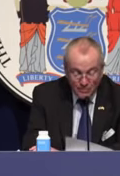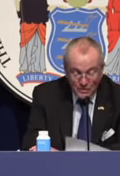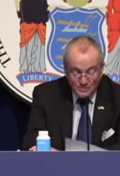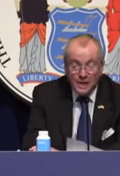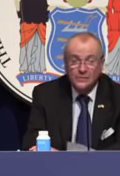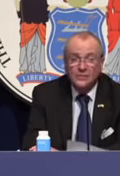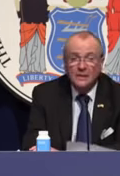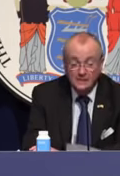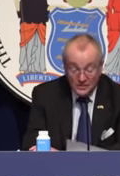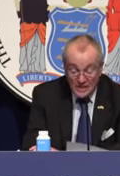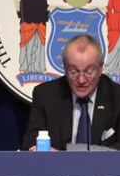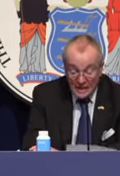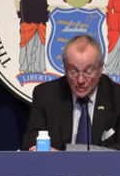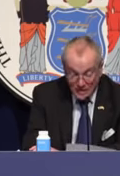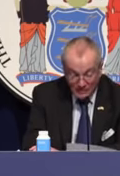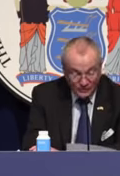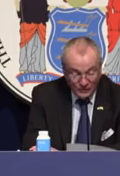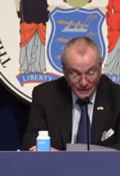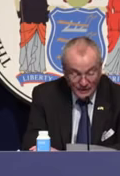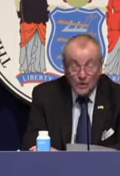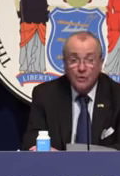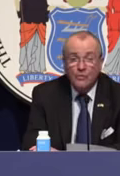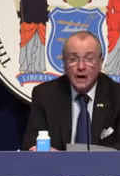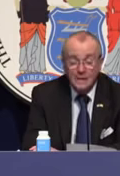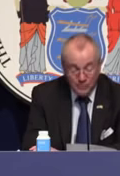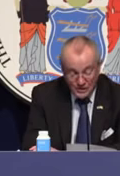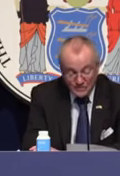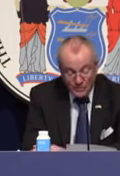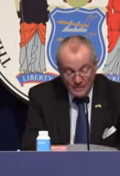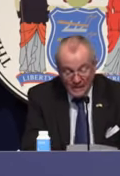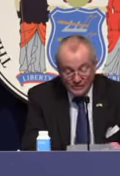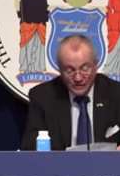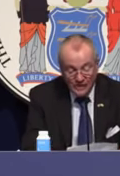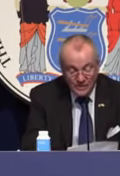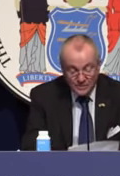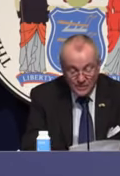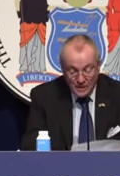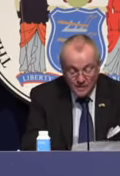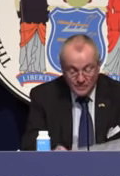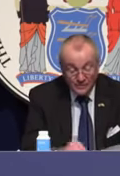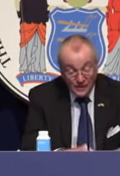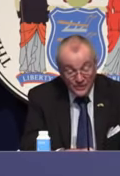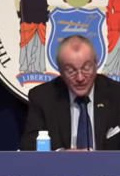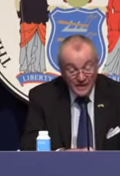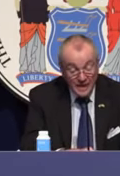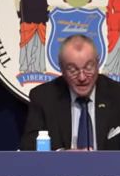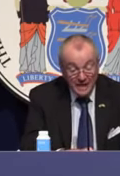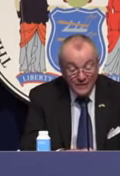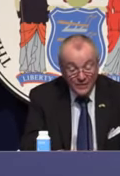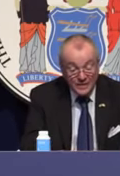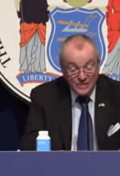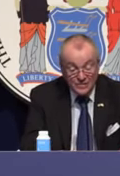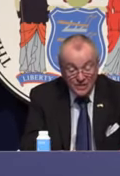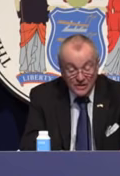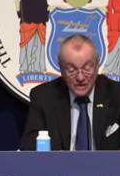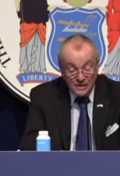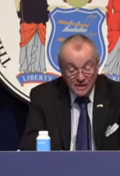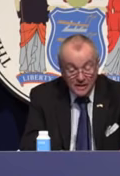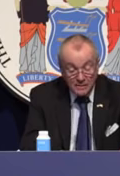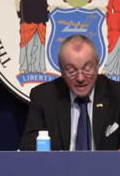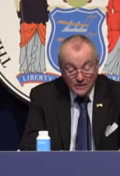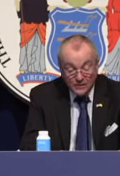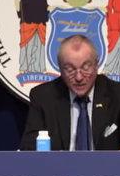for the proper response to testing outcomes, and the overriding principle remains to protect people's health and allow for the